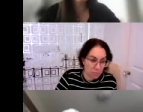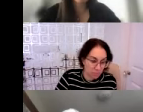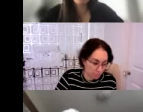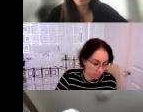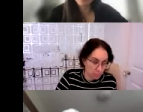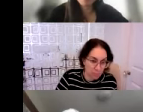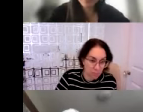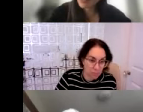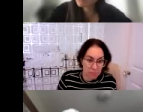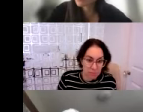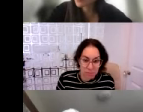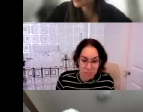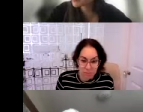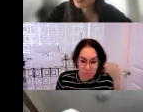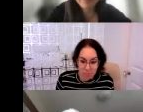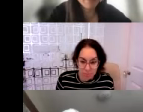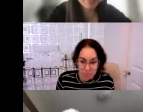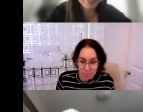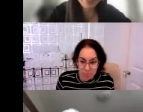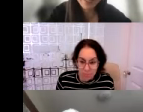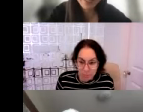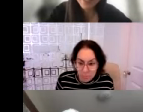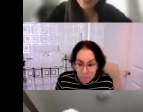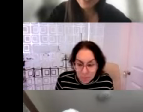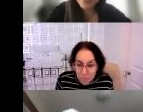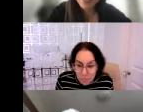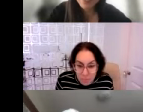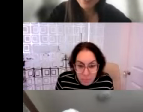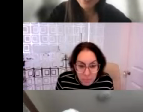Thank you, Jason. That was a fantastic tour de force.